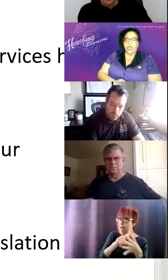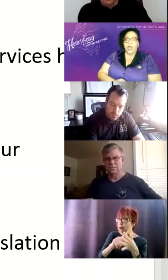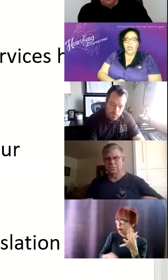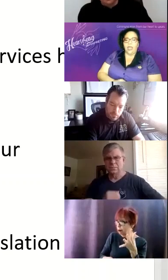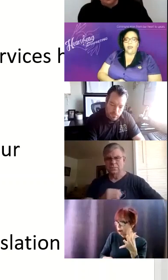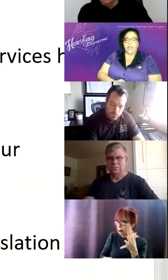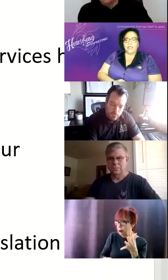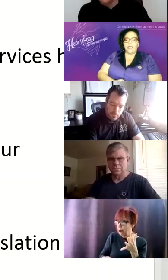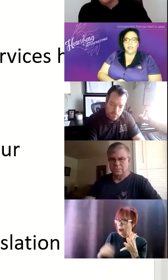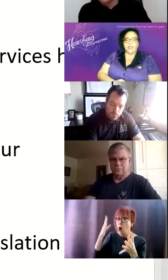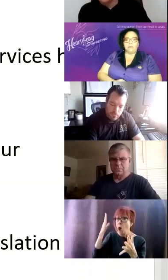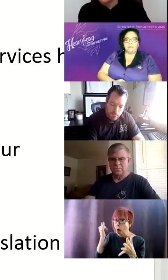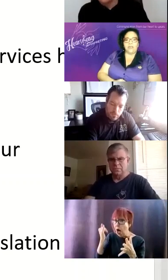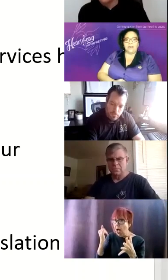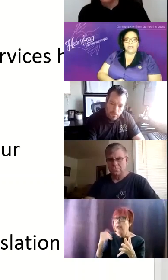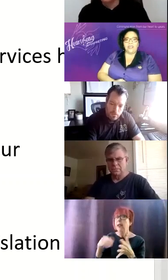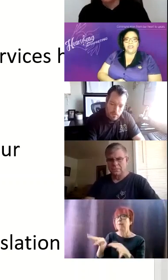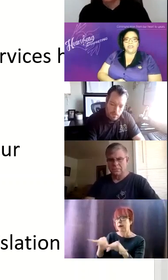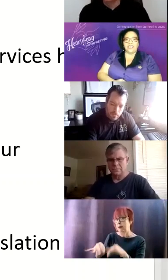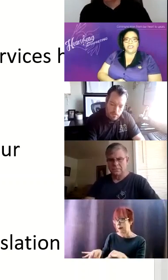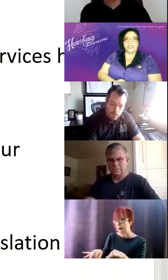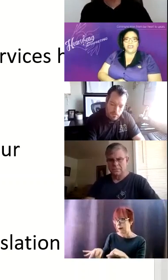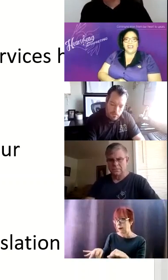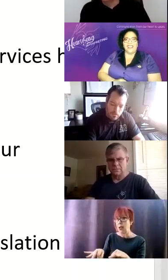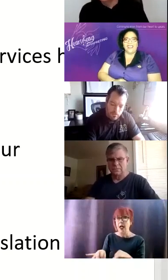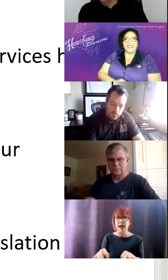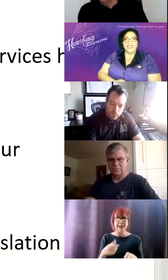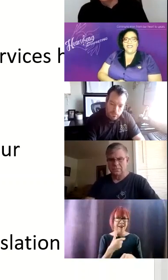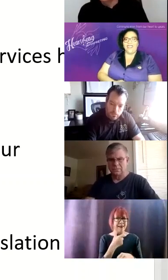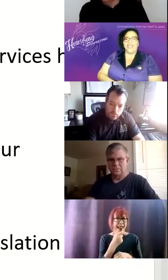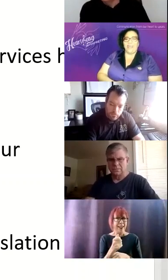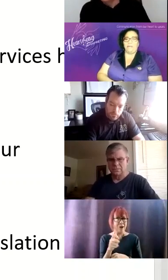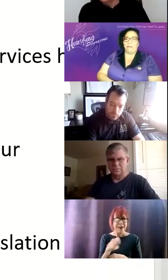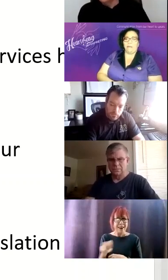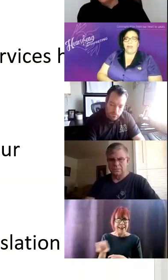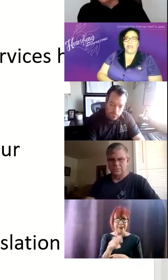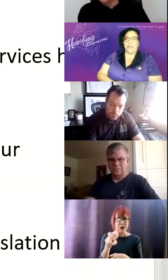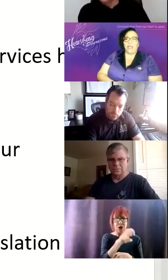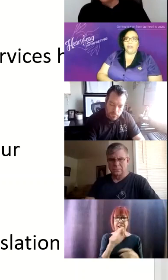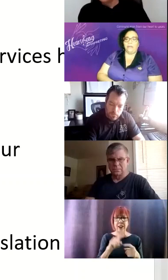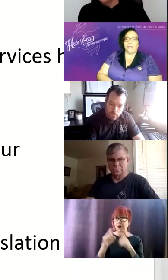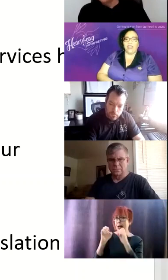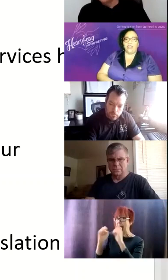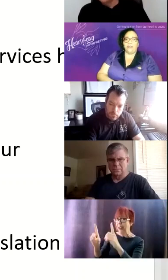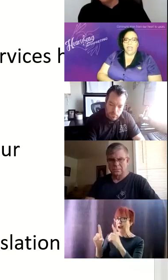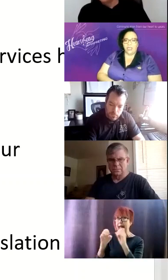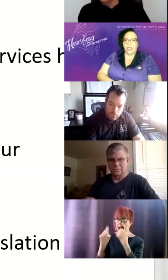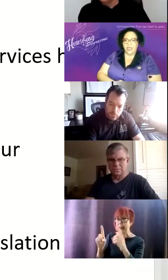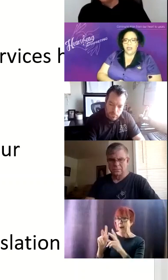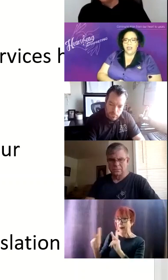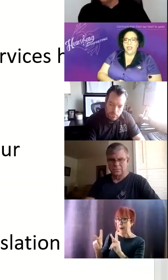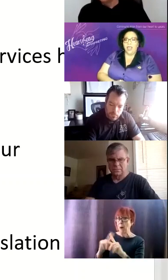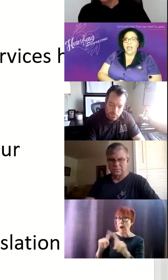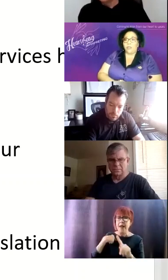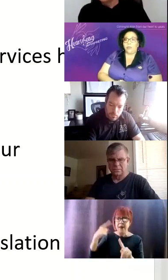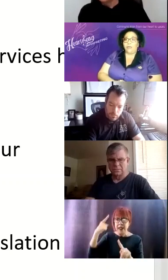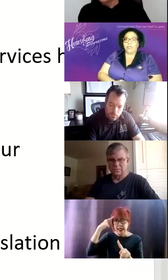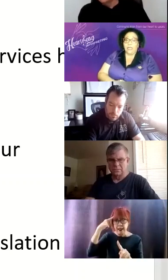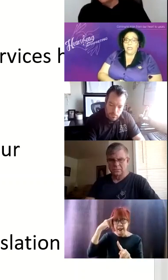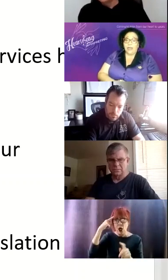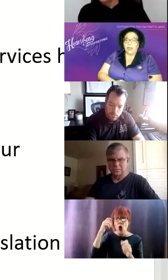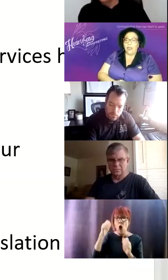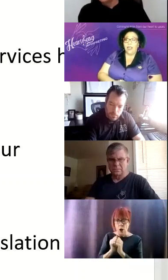language. And it's been an interesting journey to educate people, but I think through that education, as